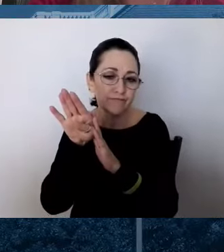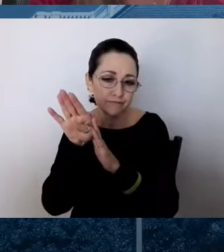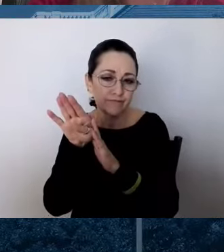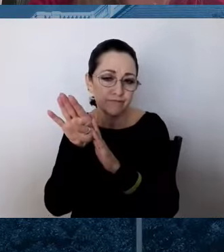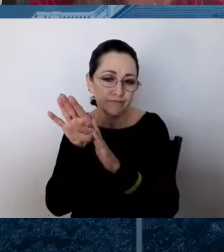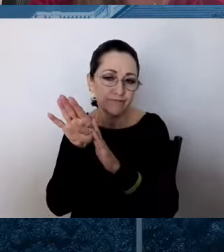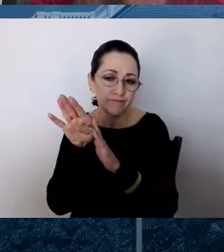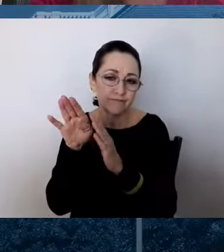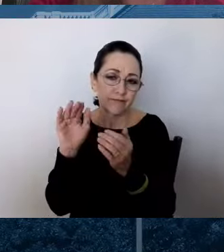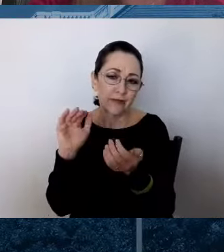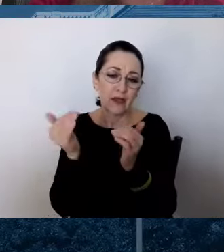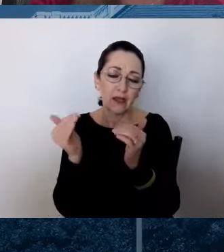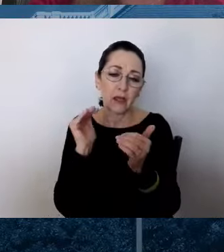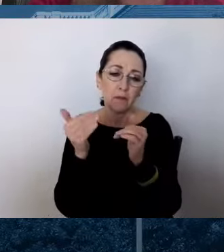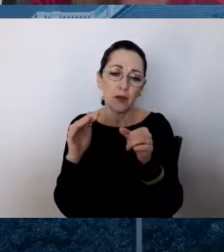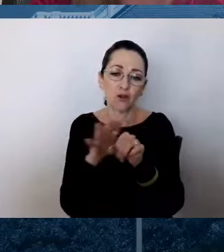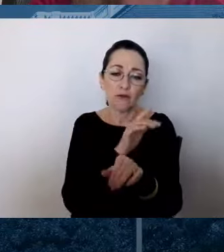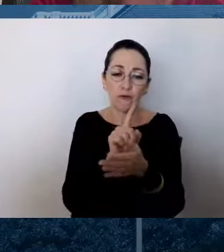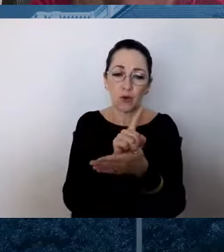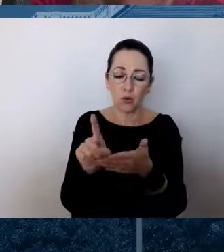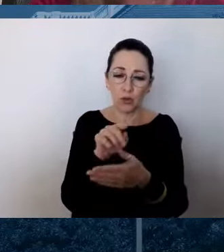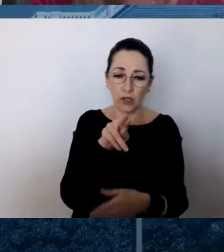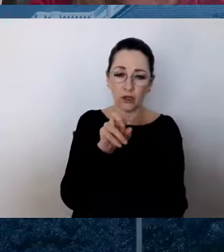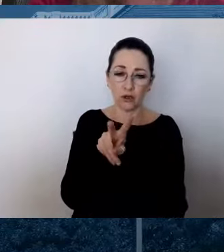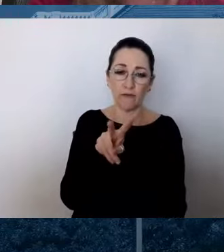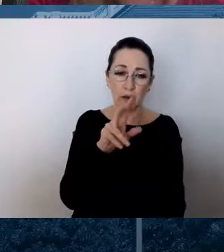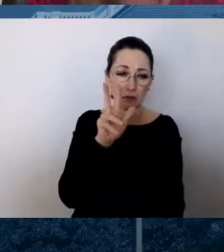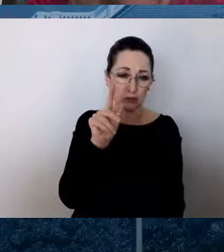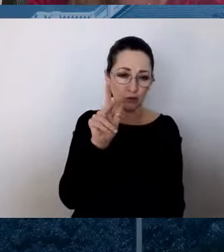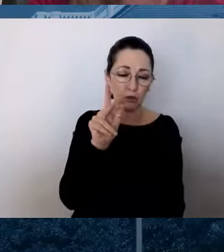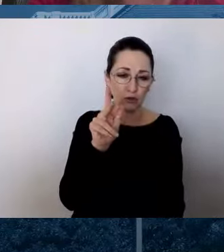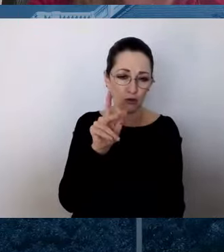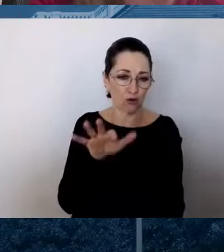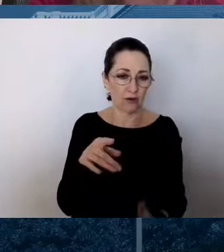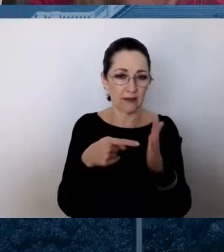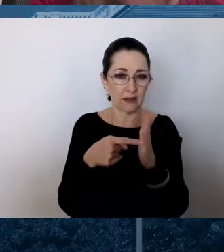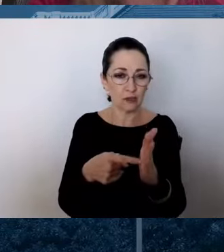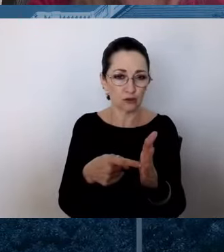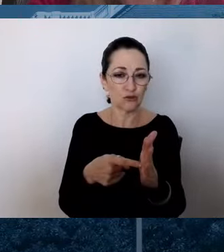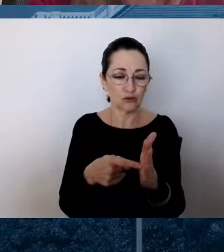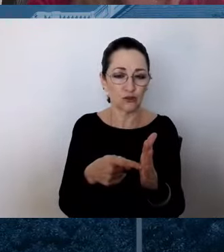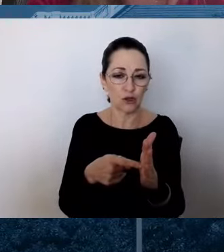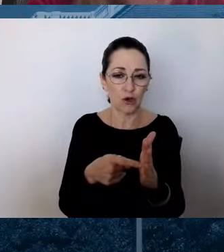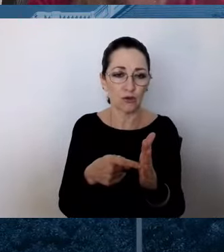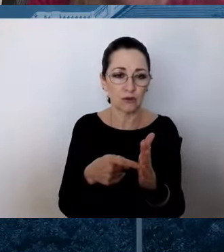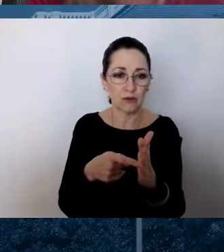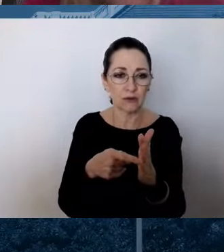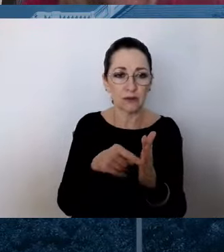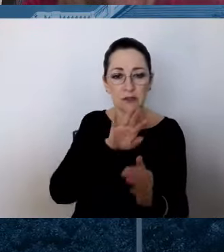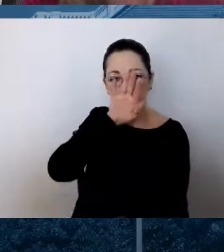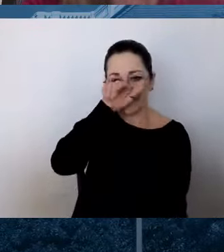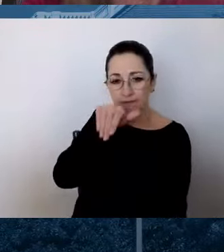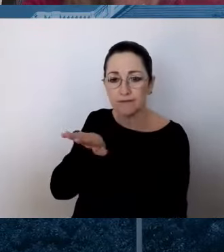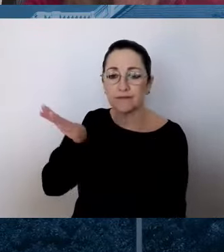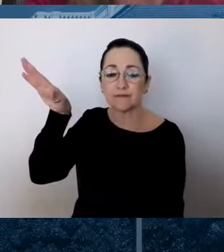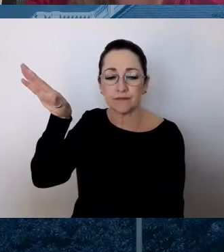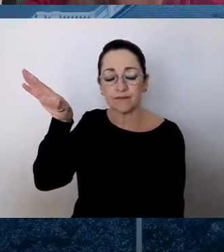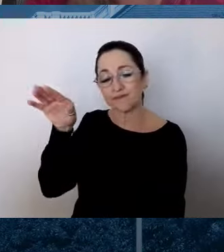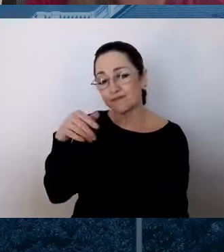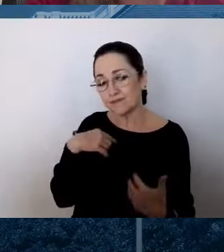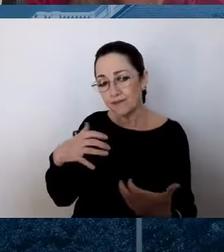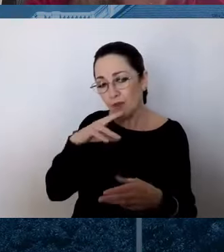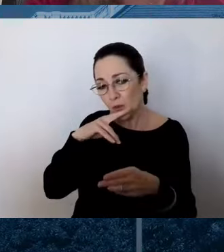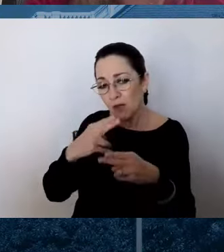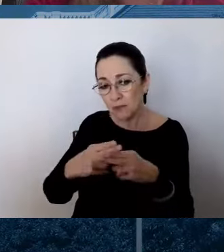of November 23rd, which again is indicating an increasing trend. I also want to mention